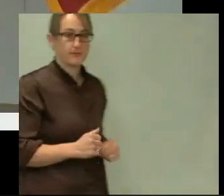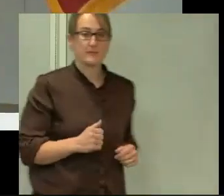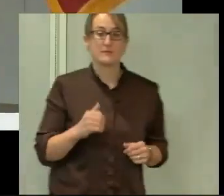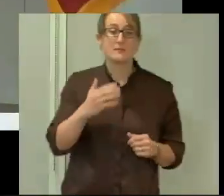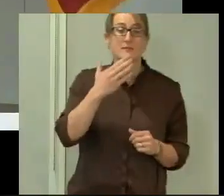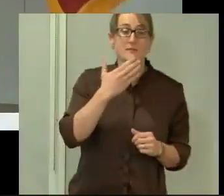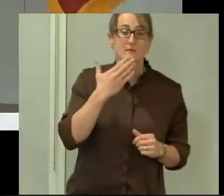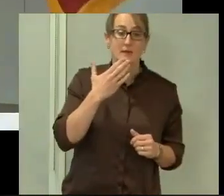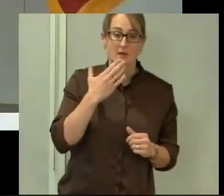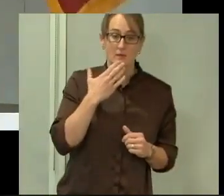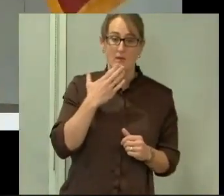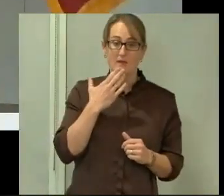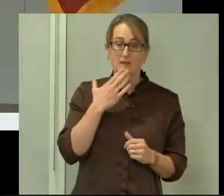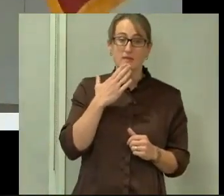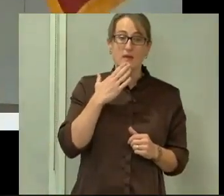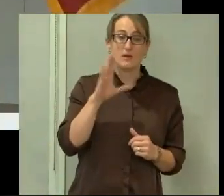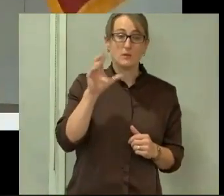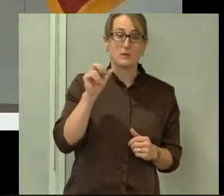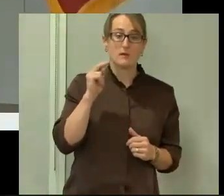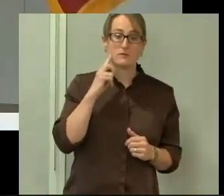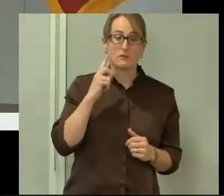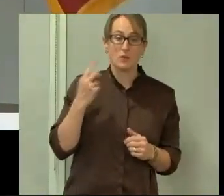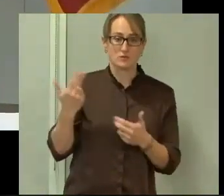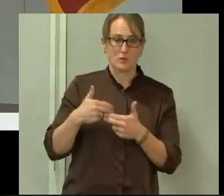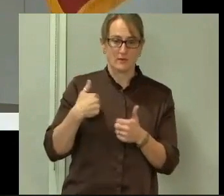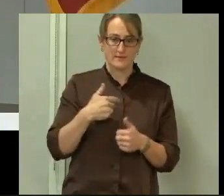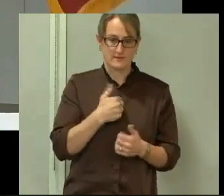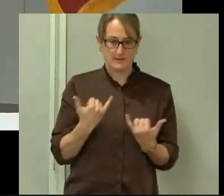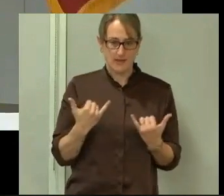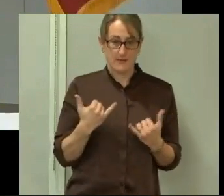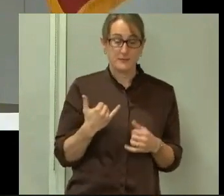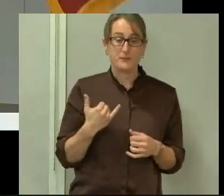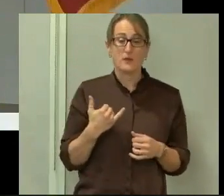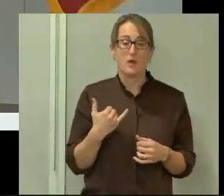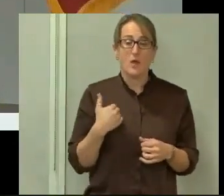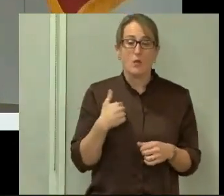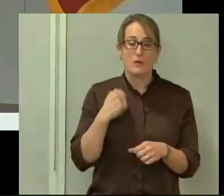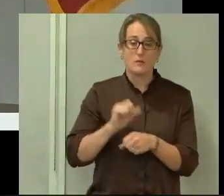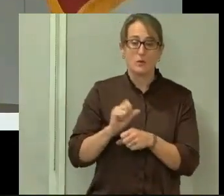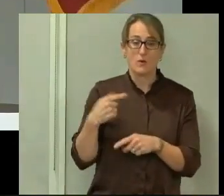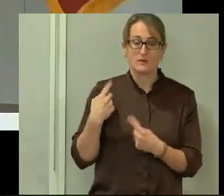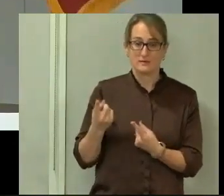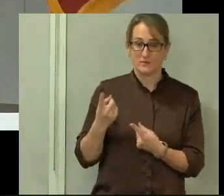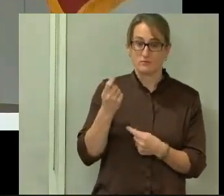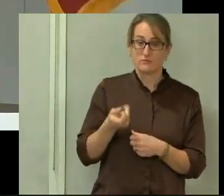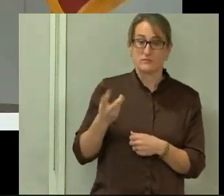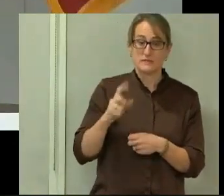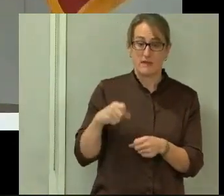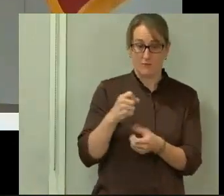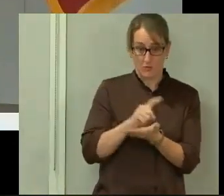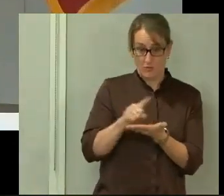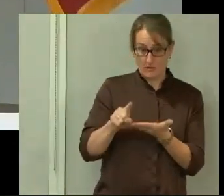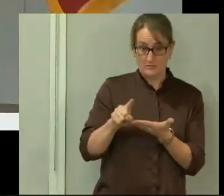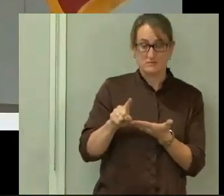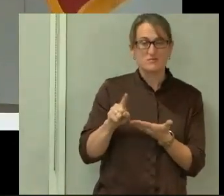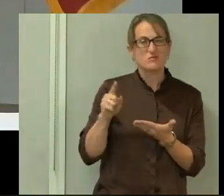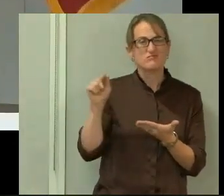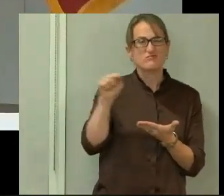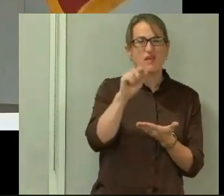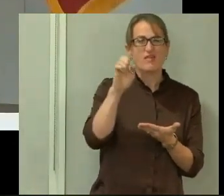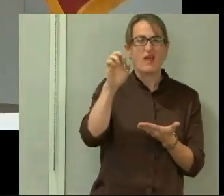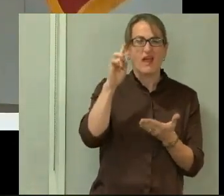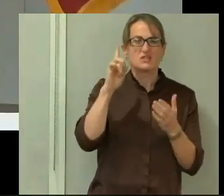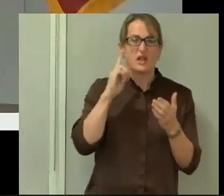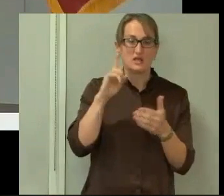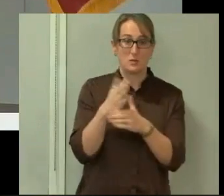thank you, Ben, for joining us today. As Superintendent Thurman mentioned, we've been working over the past several weeks with our education partners on